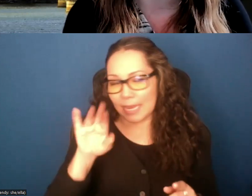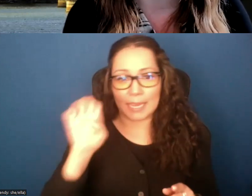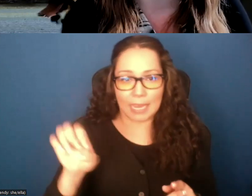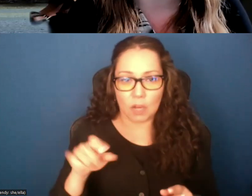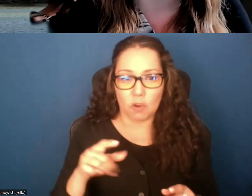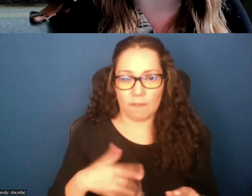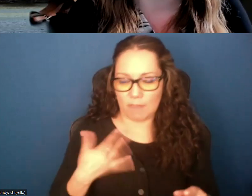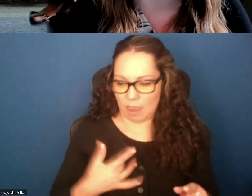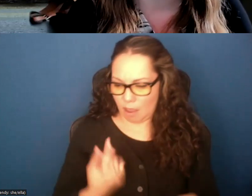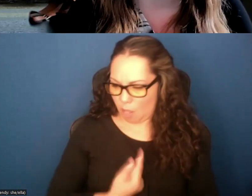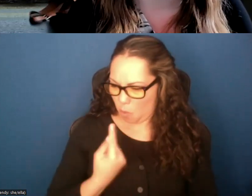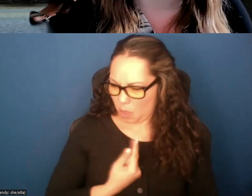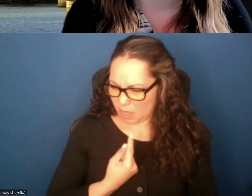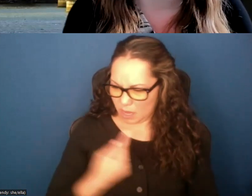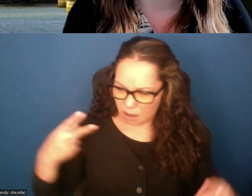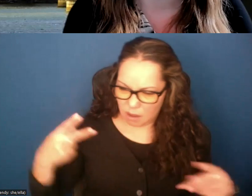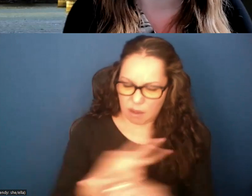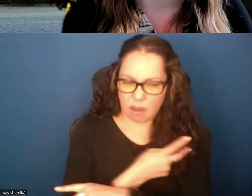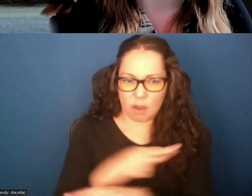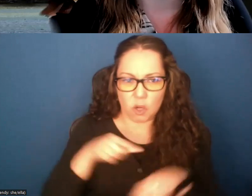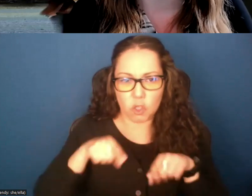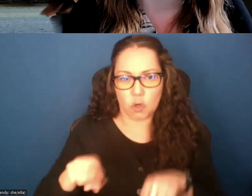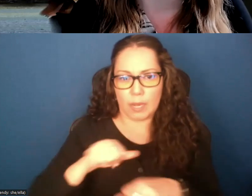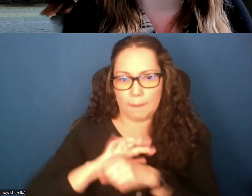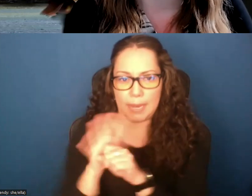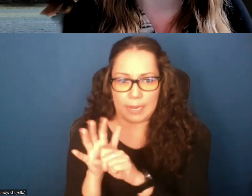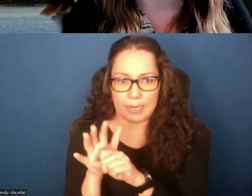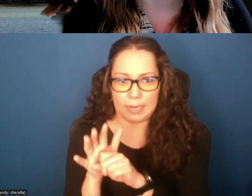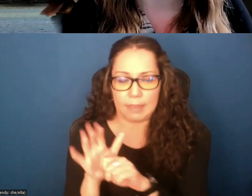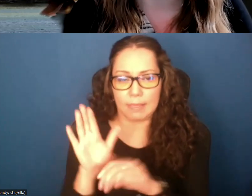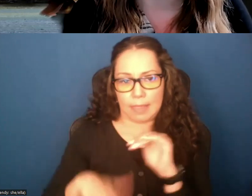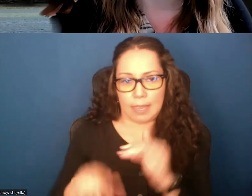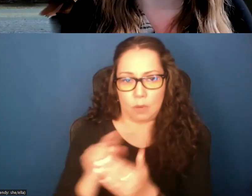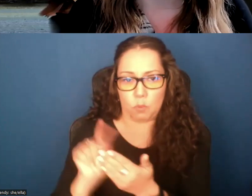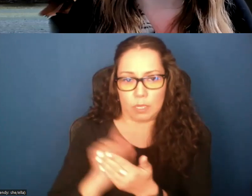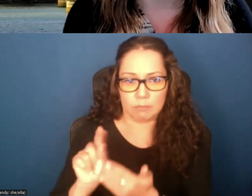lonelier during the pandemic than in the weeks prior to the pandemic.